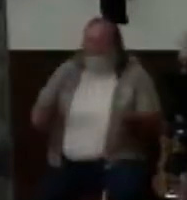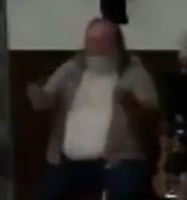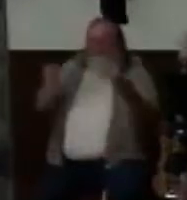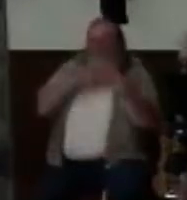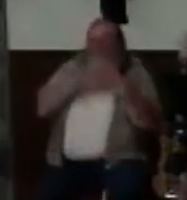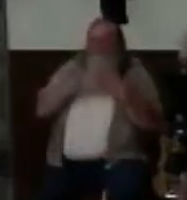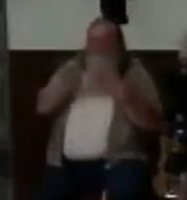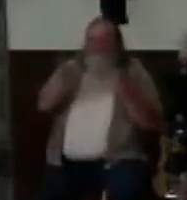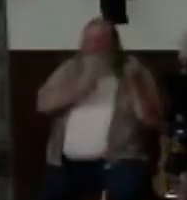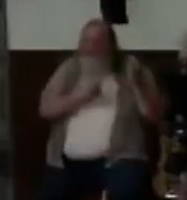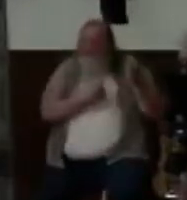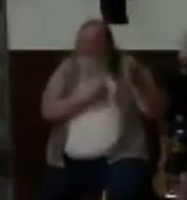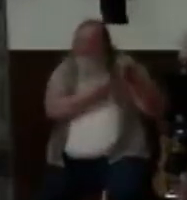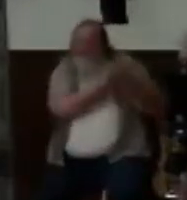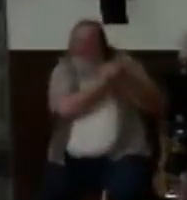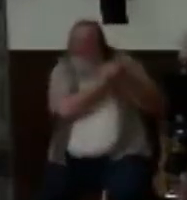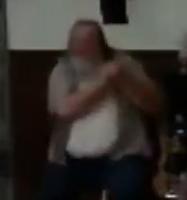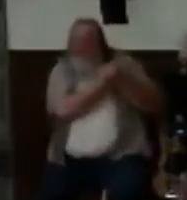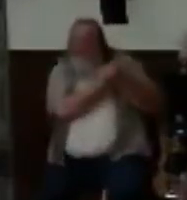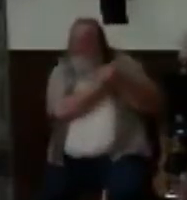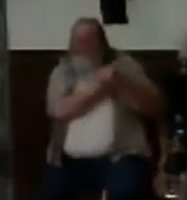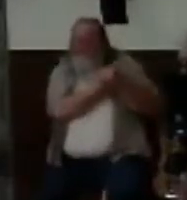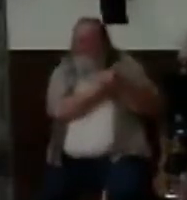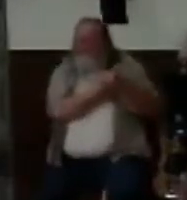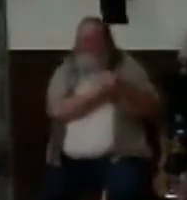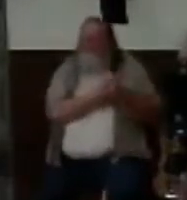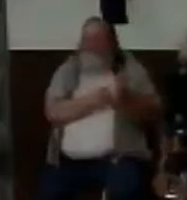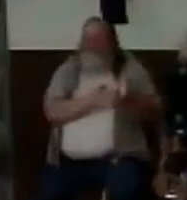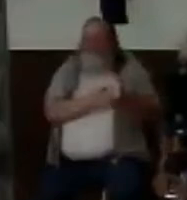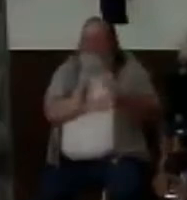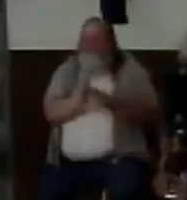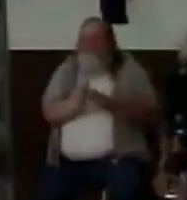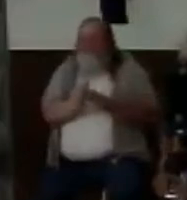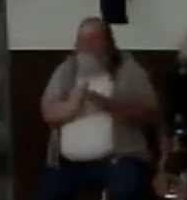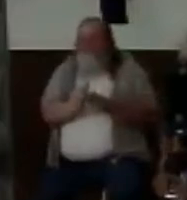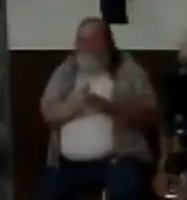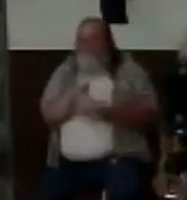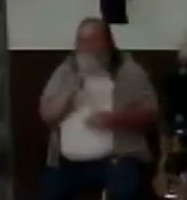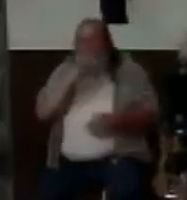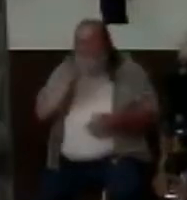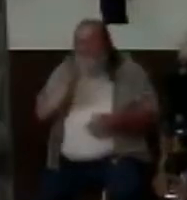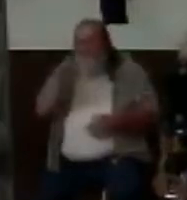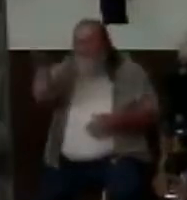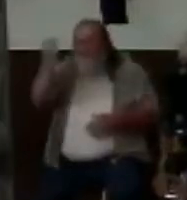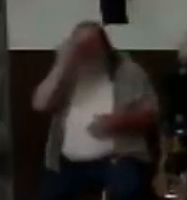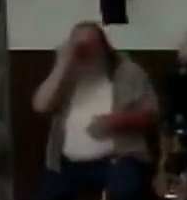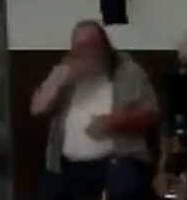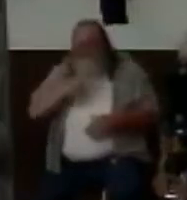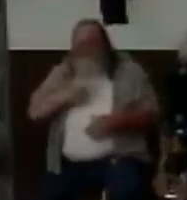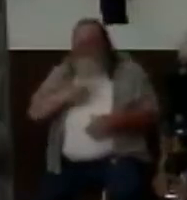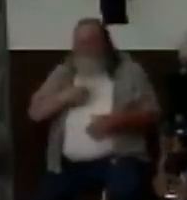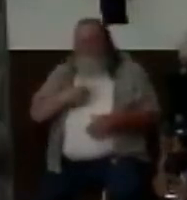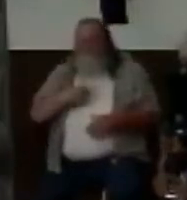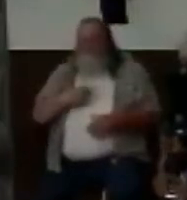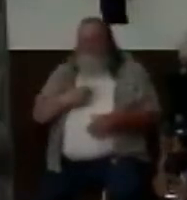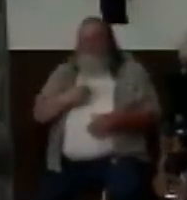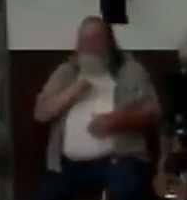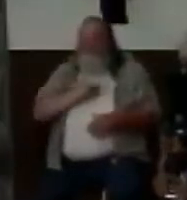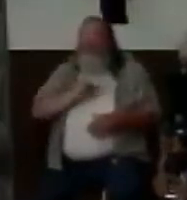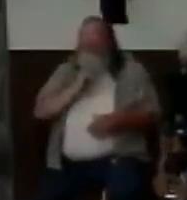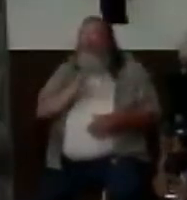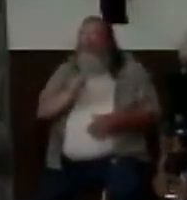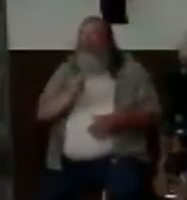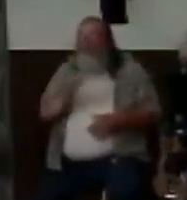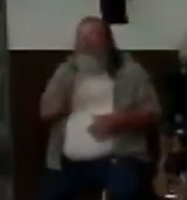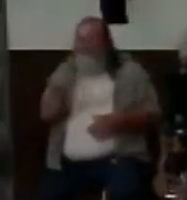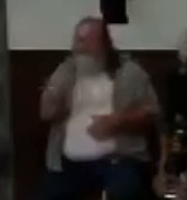While Jesus was teaching in the temple, he called out, yes, you know me and where I come from, but I'm not here on my own. The one